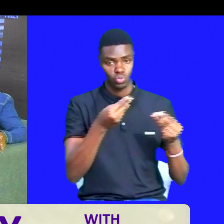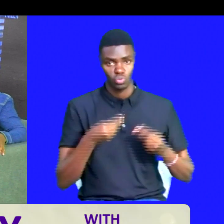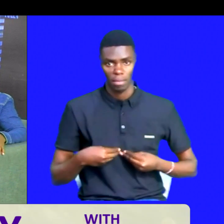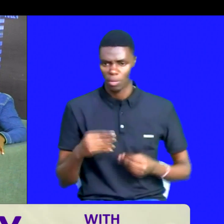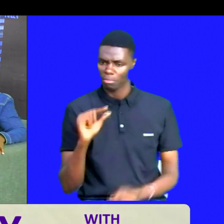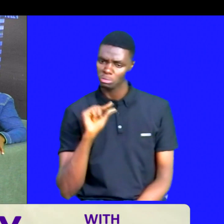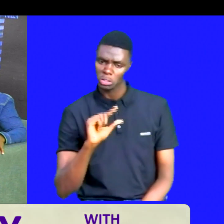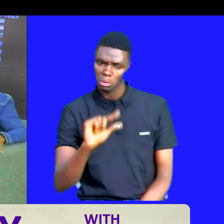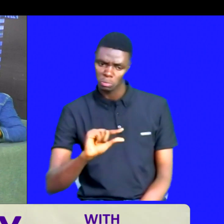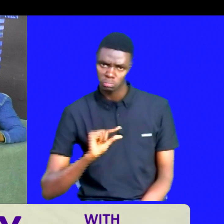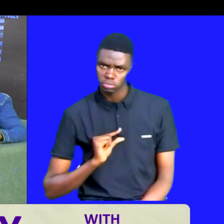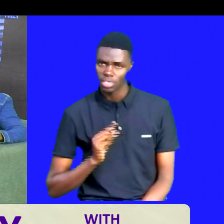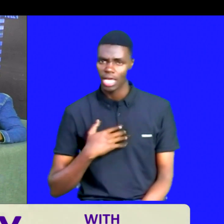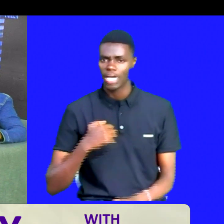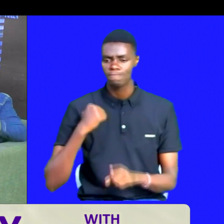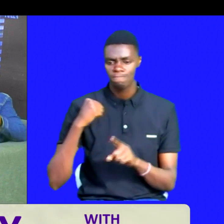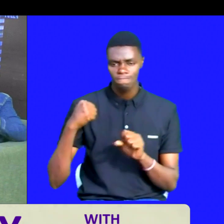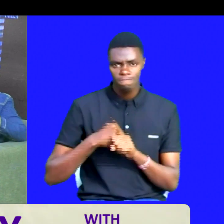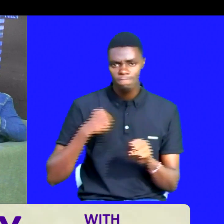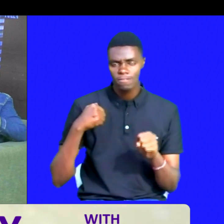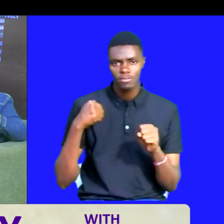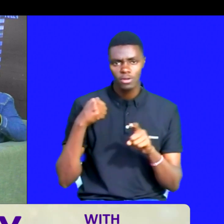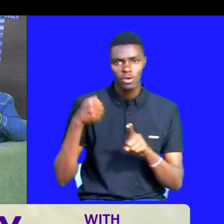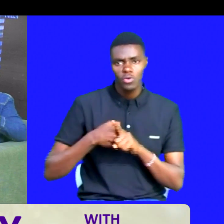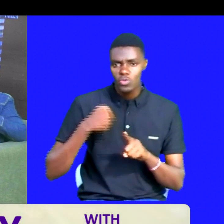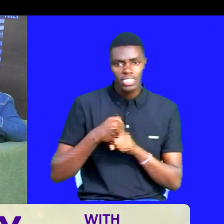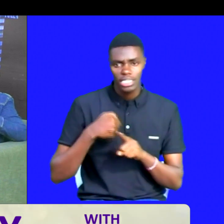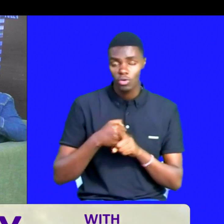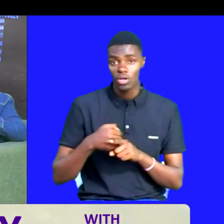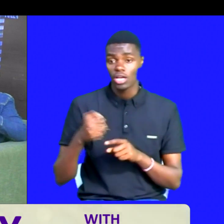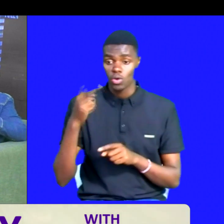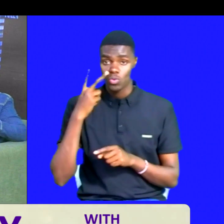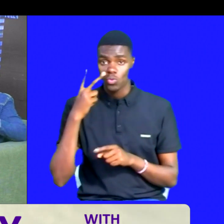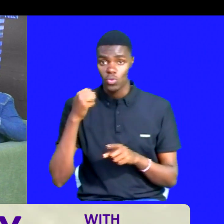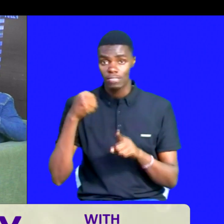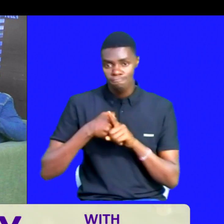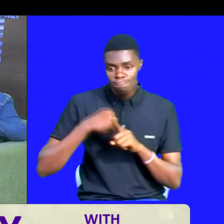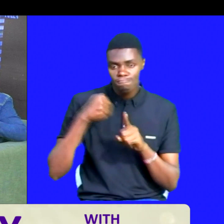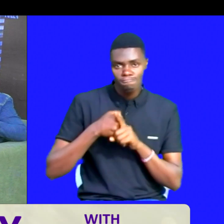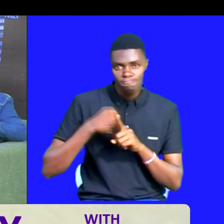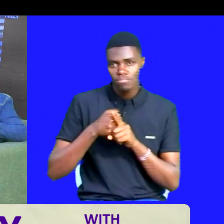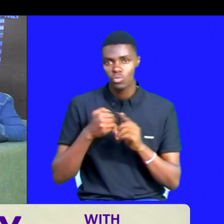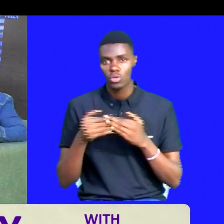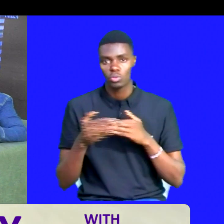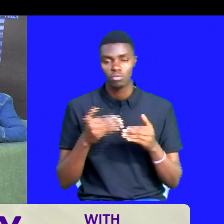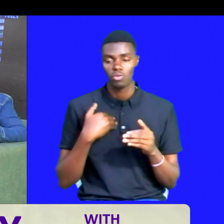pinch, right, and we struggle with the disability we have. Not that we see the disability we have, we struggle with those whatever we have